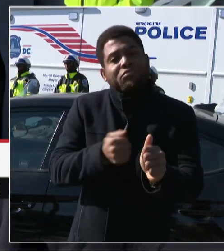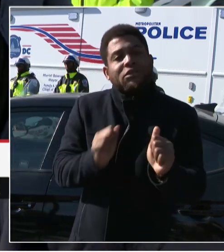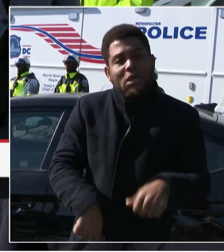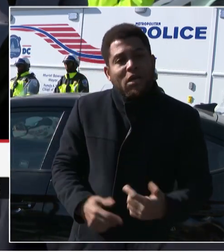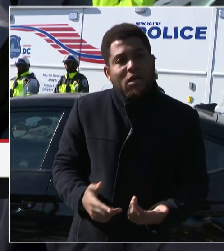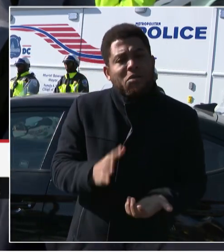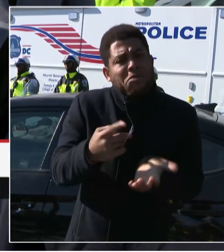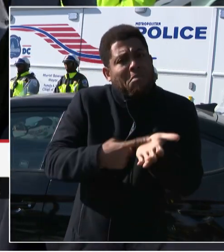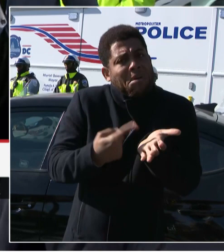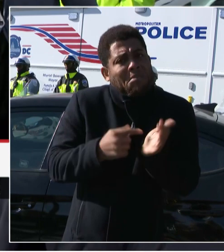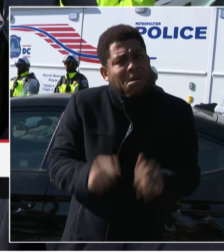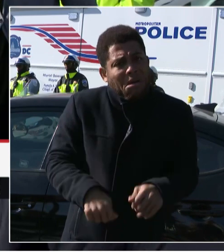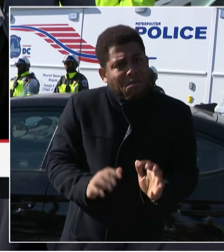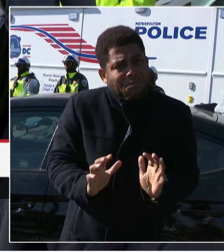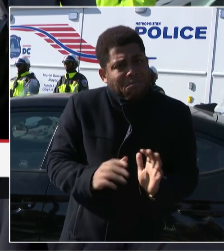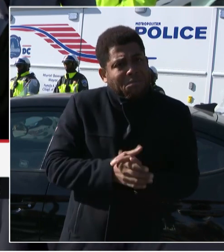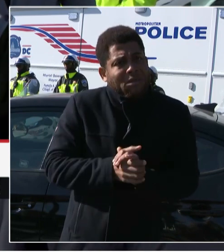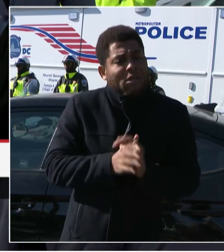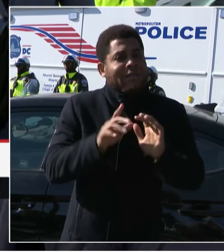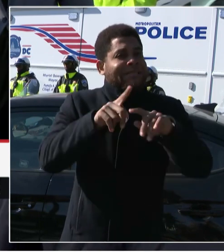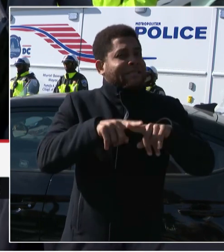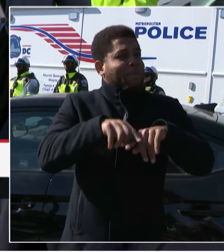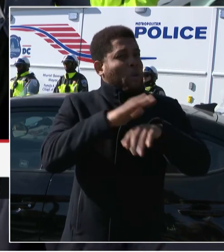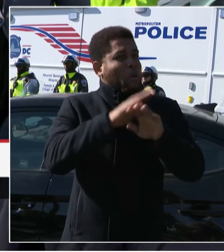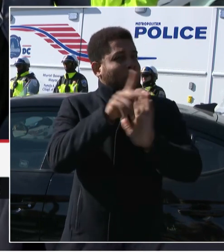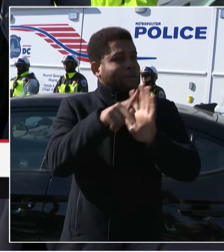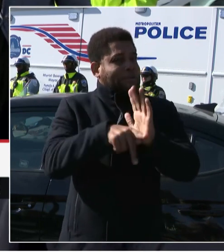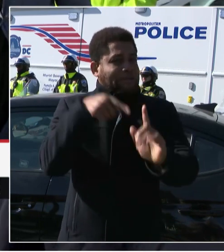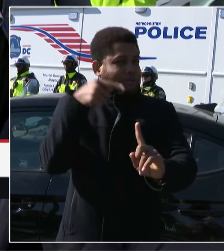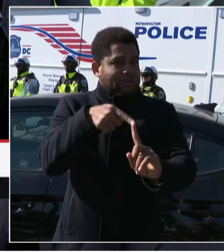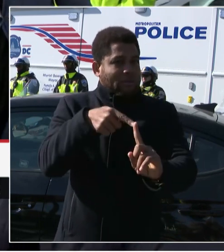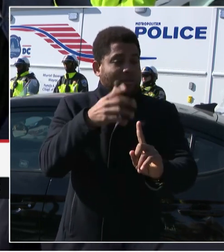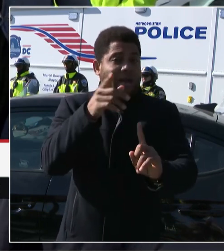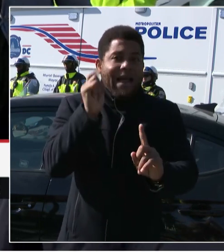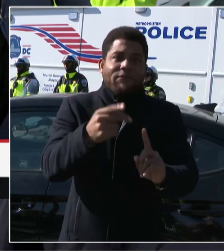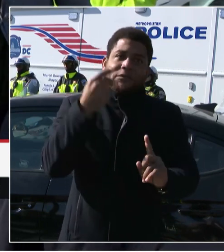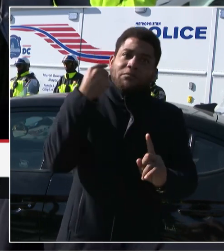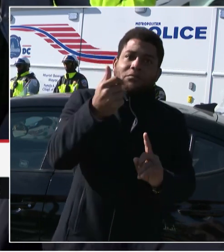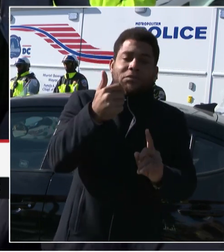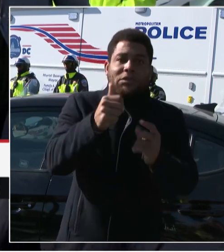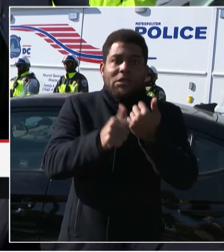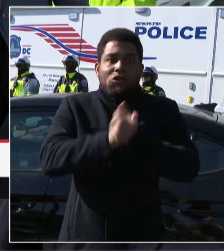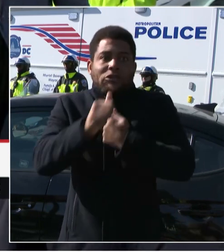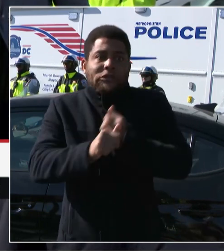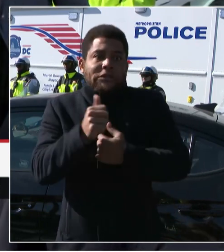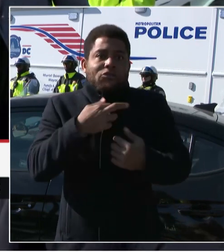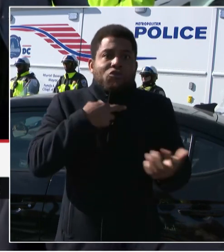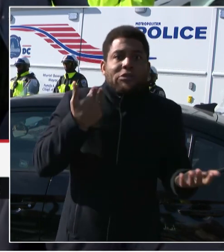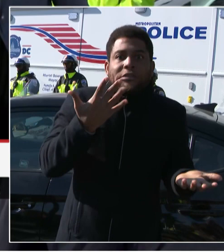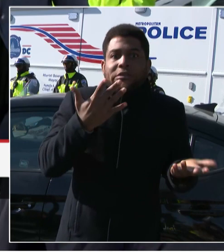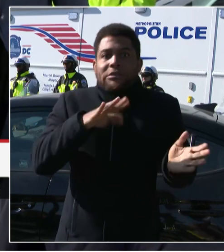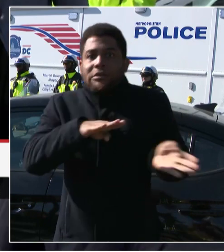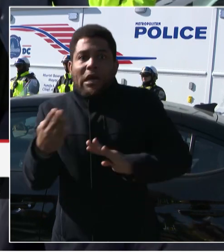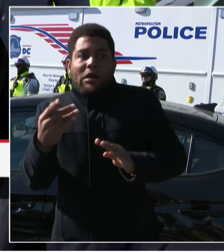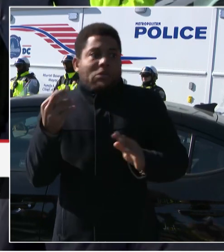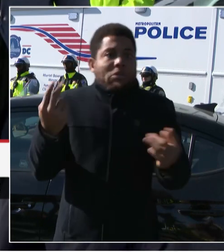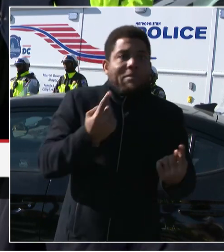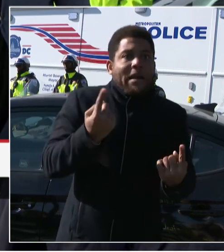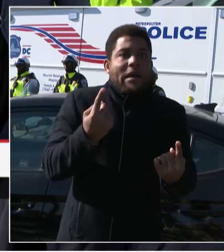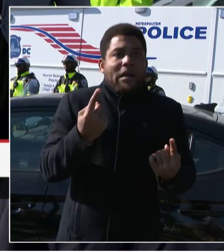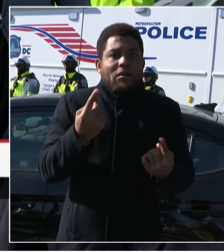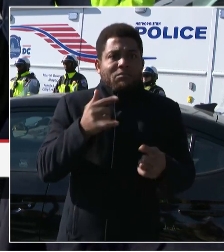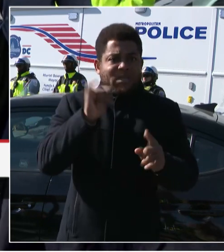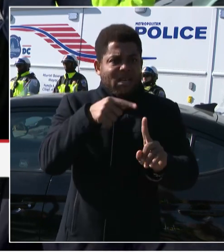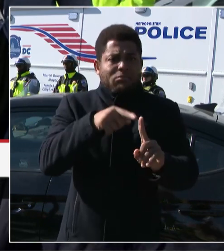that policy, there has to be an imminent threat of death or serious injury, either injury to a person or to someone in the